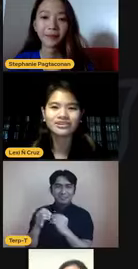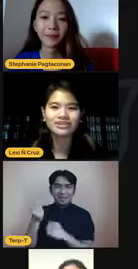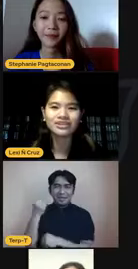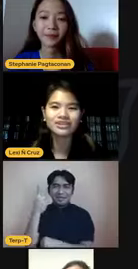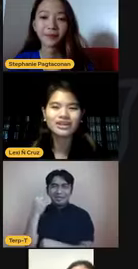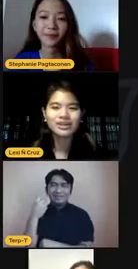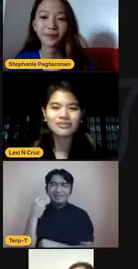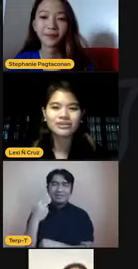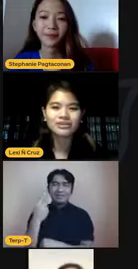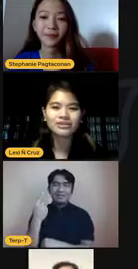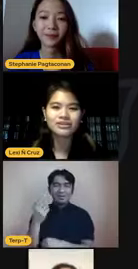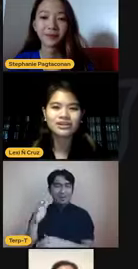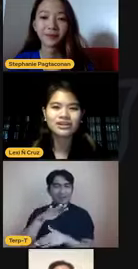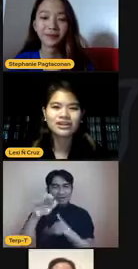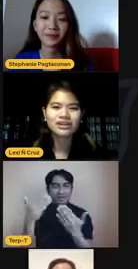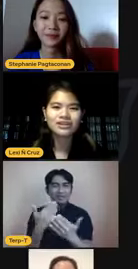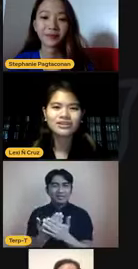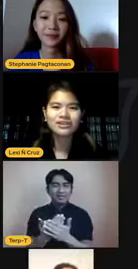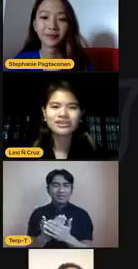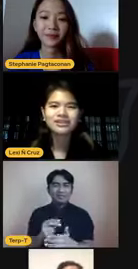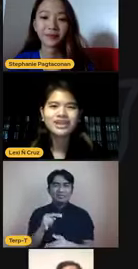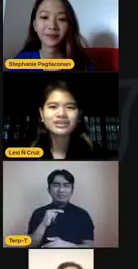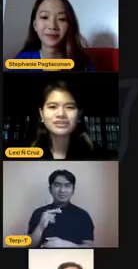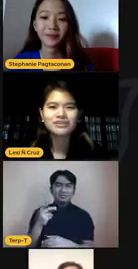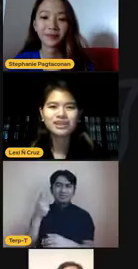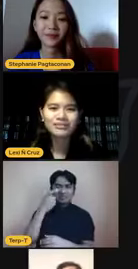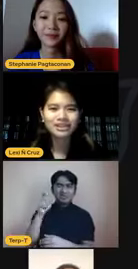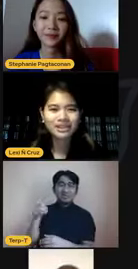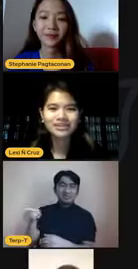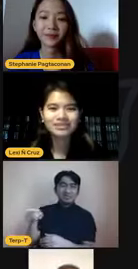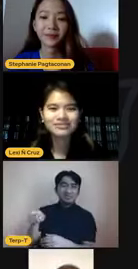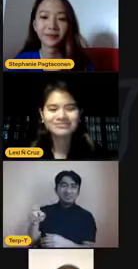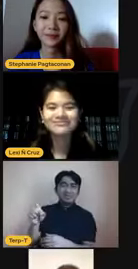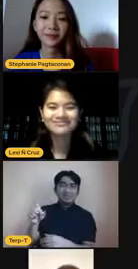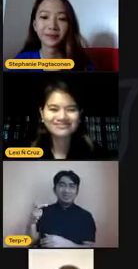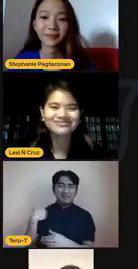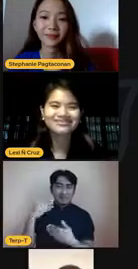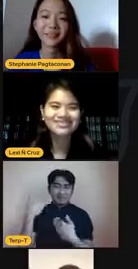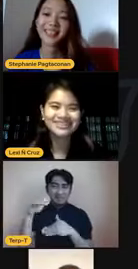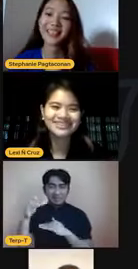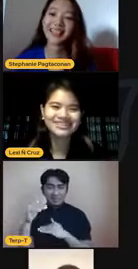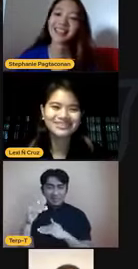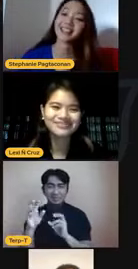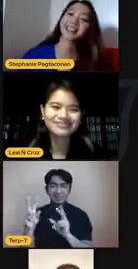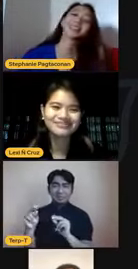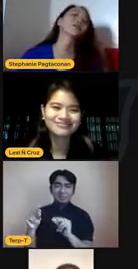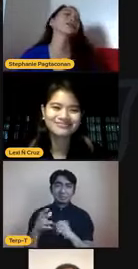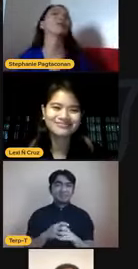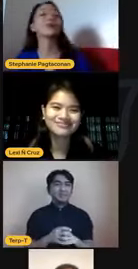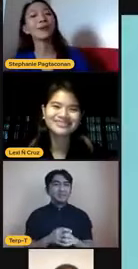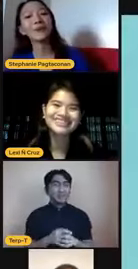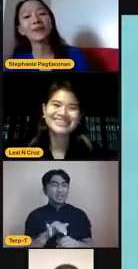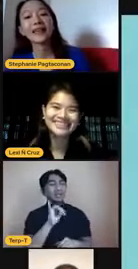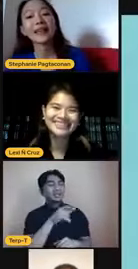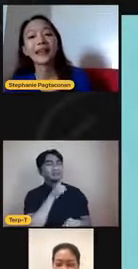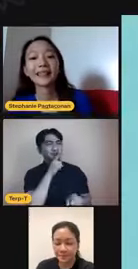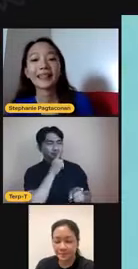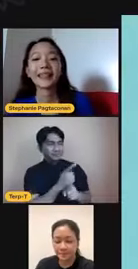and not just because they're said to be limited. Yes, that's true.